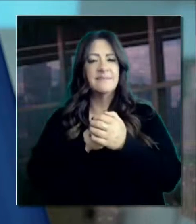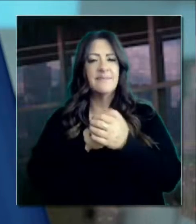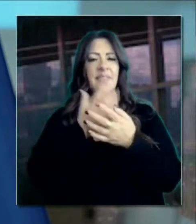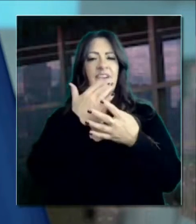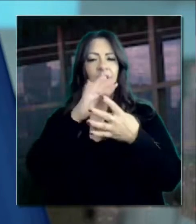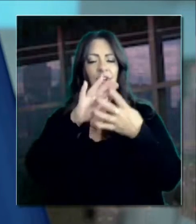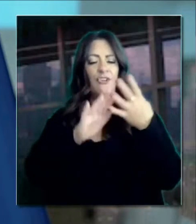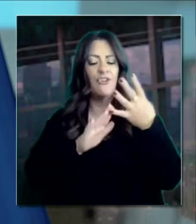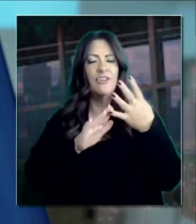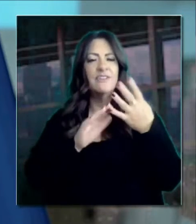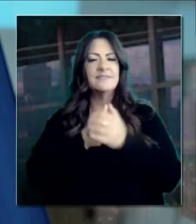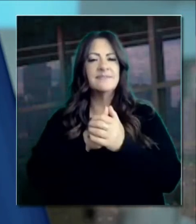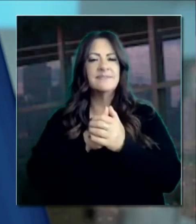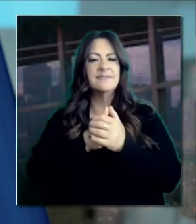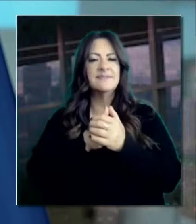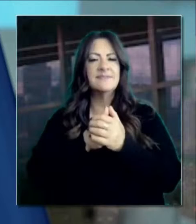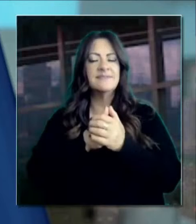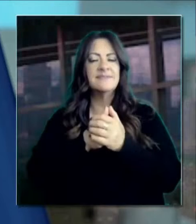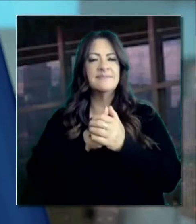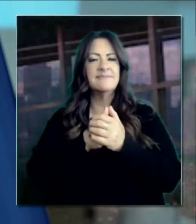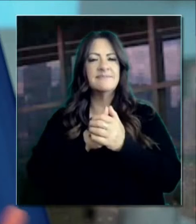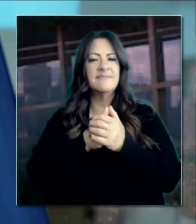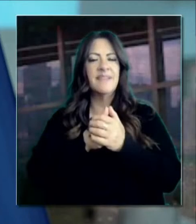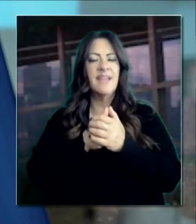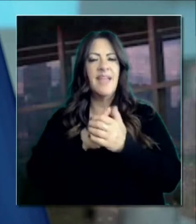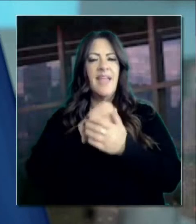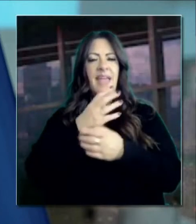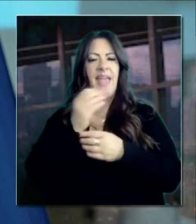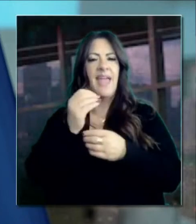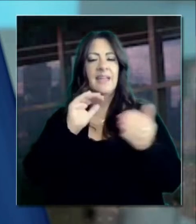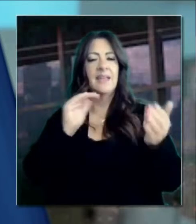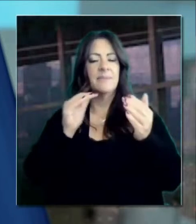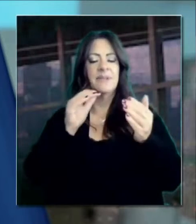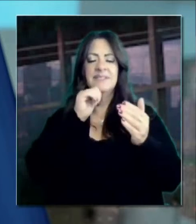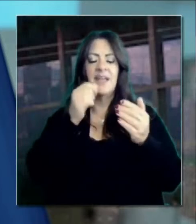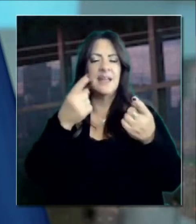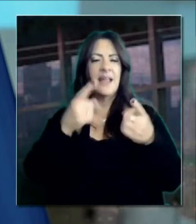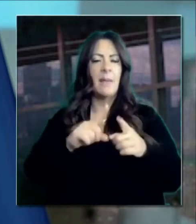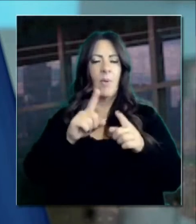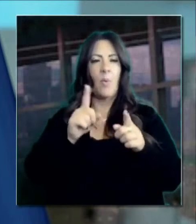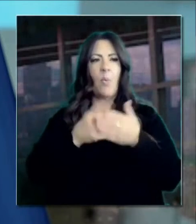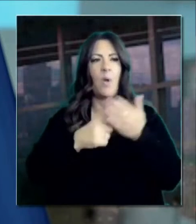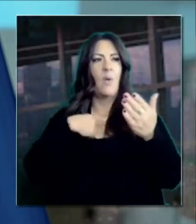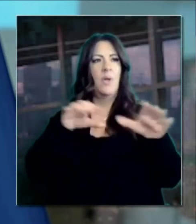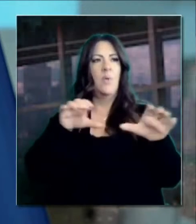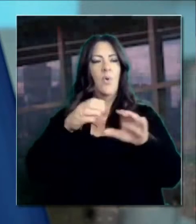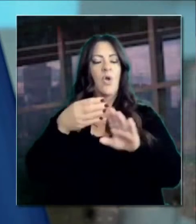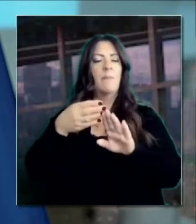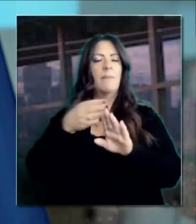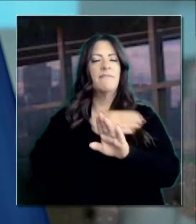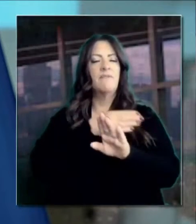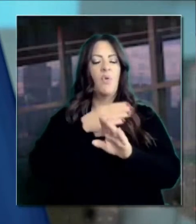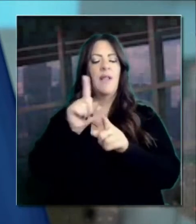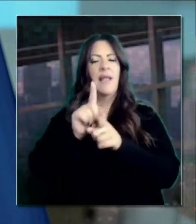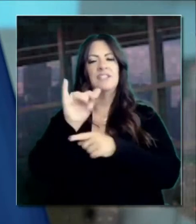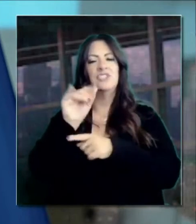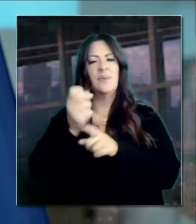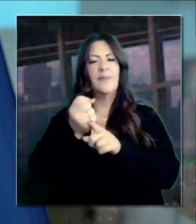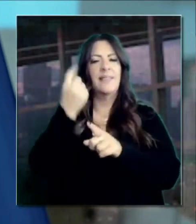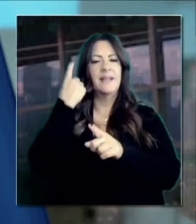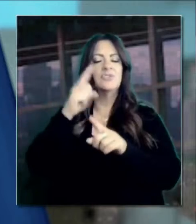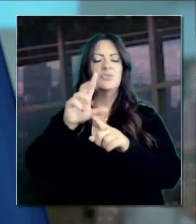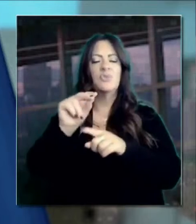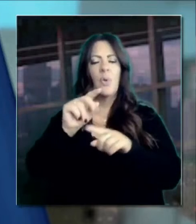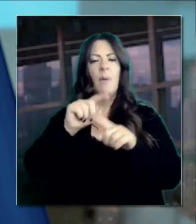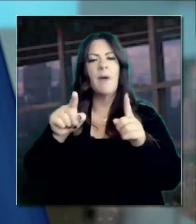were January 25th, 6th last year. It's bringing us back to where we were just a few months ago and